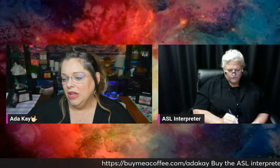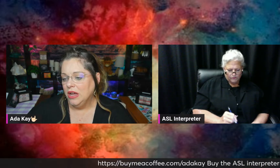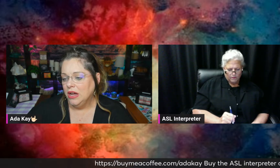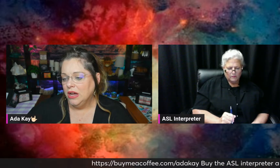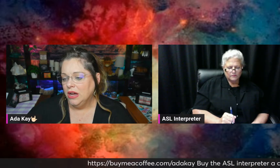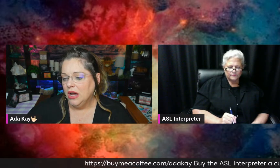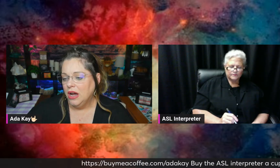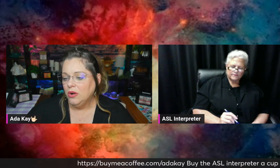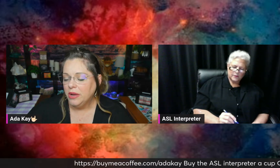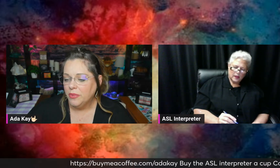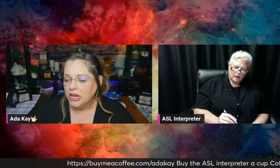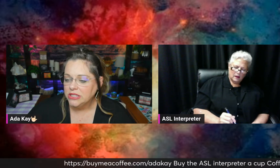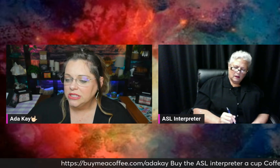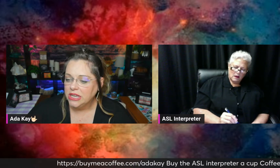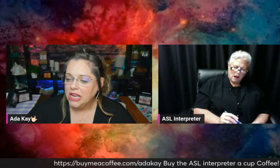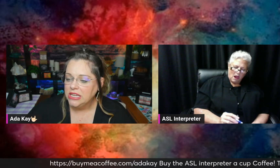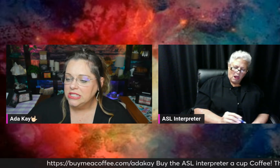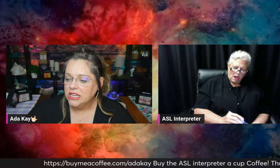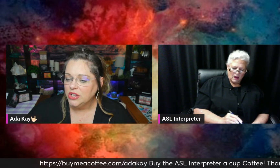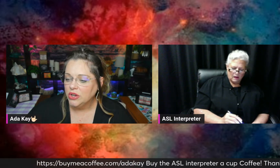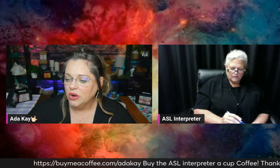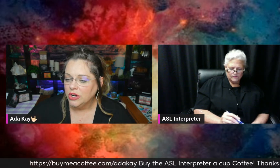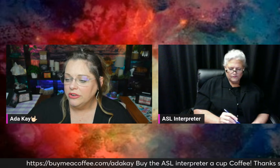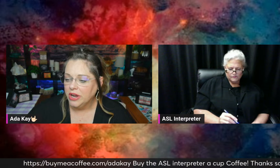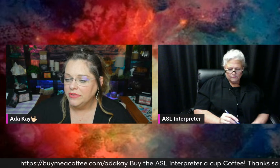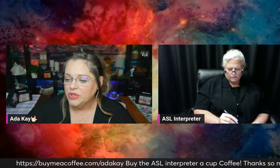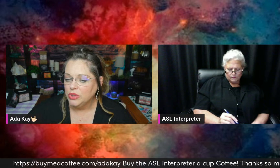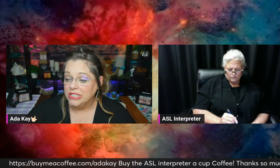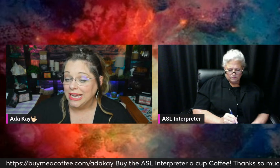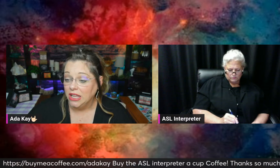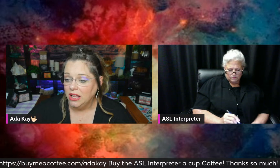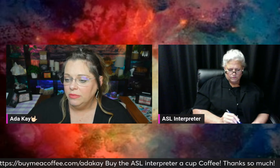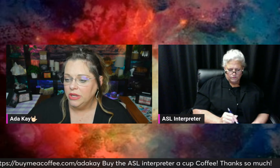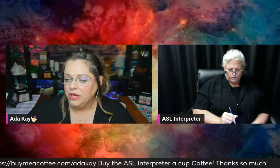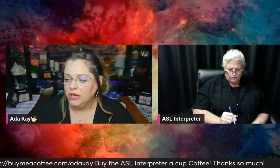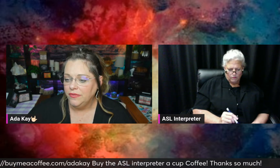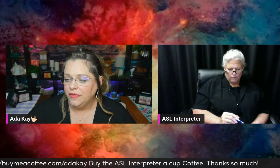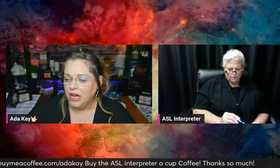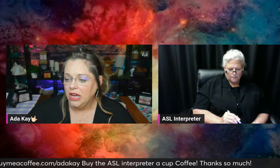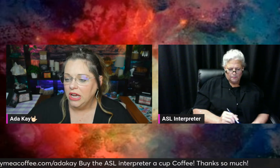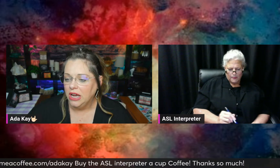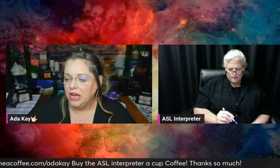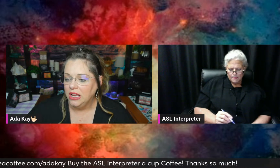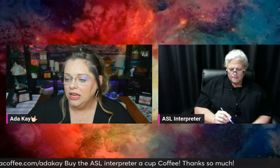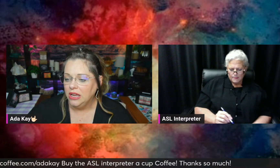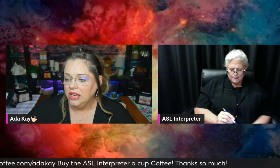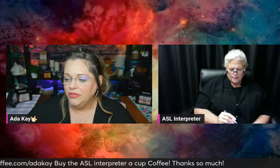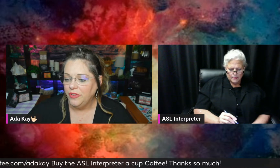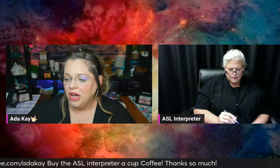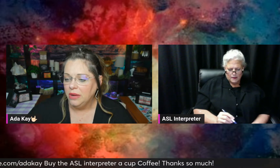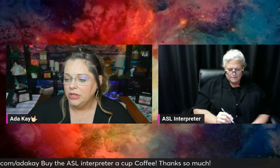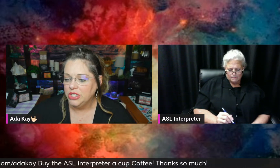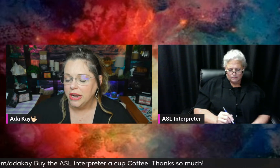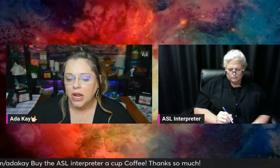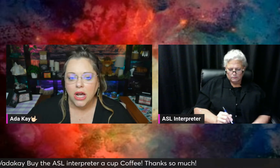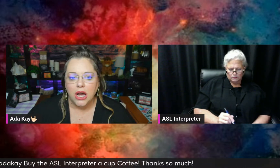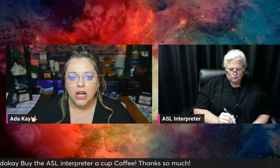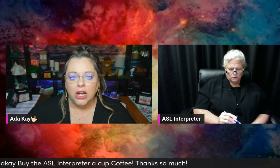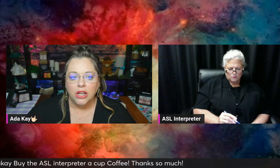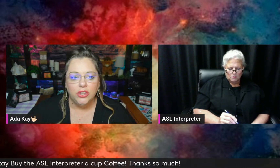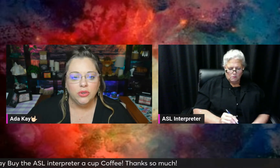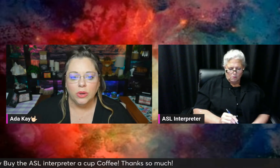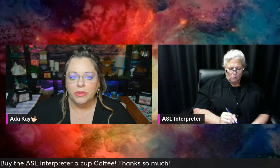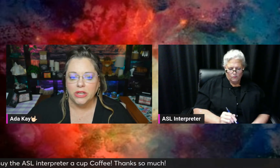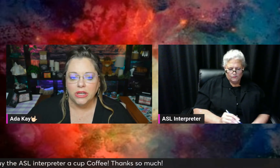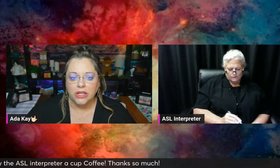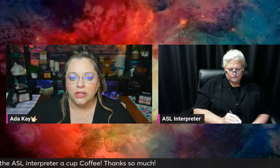Okay, Braxton said, "I need to get in the car and drive. So yell at me if if I'm in chat.